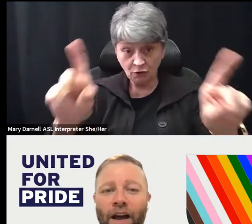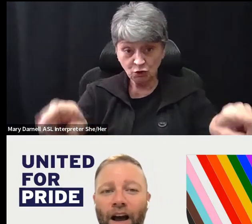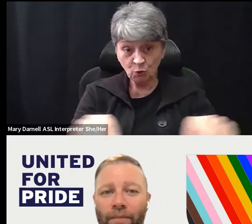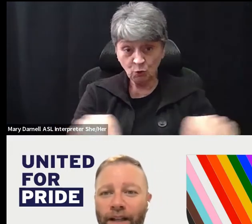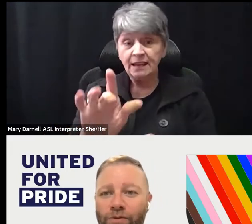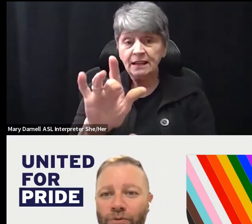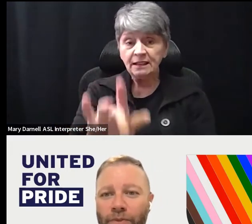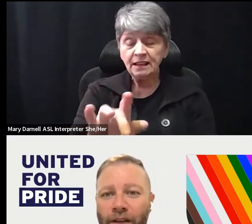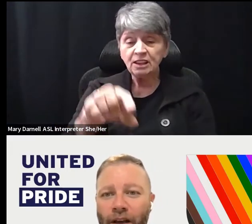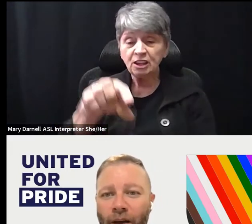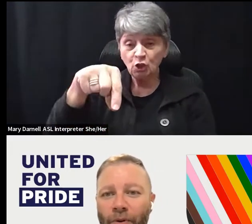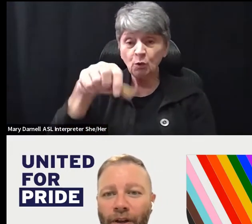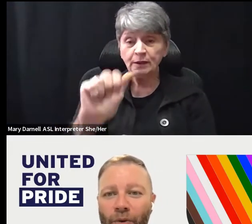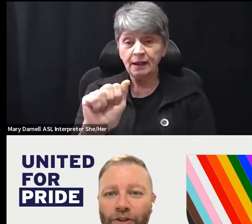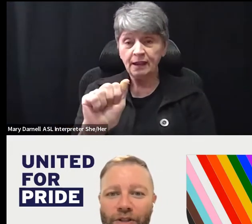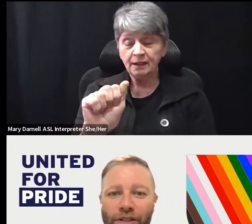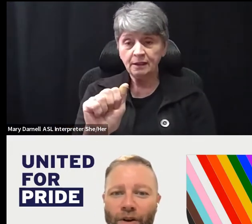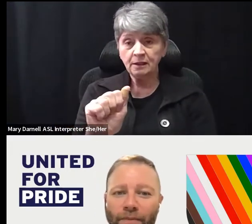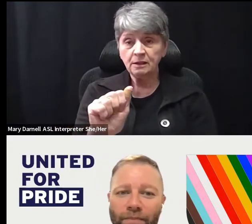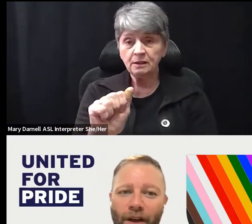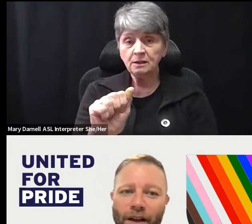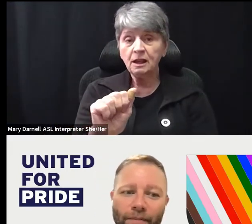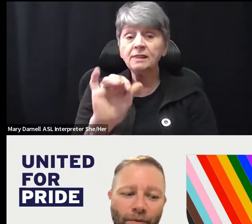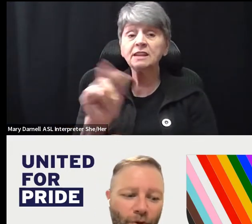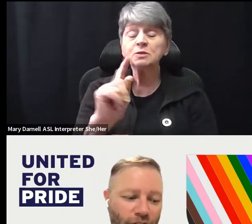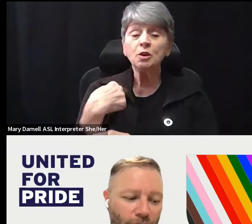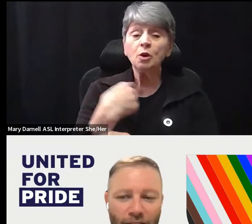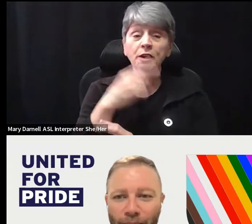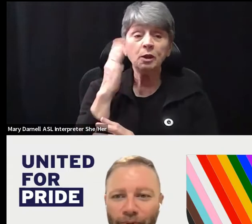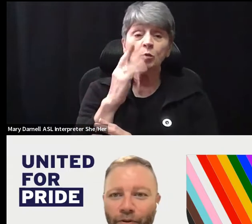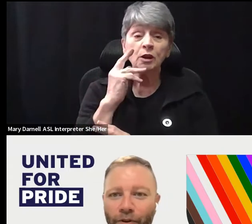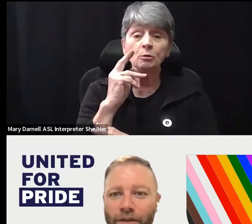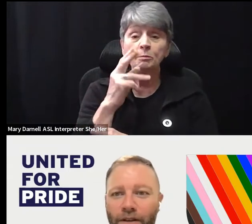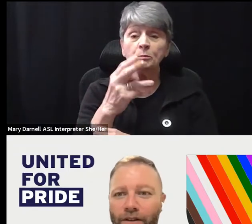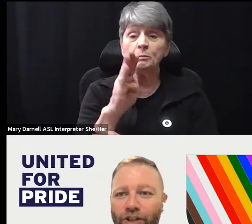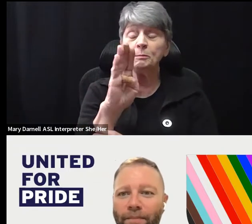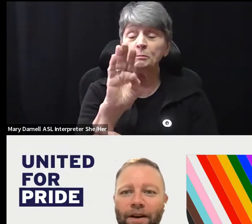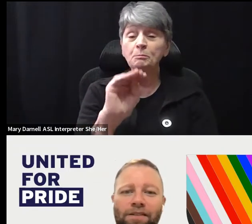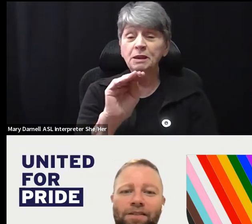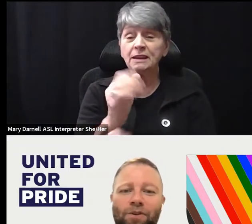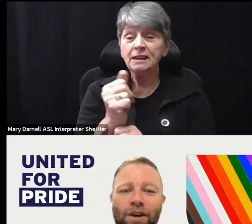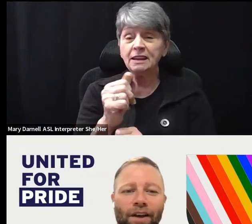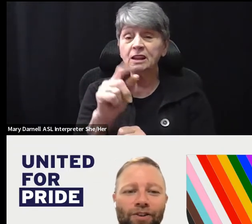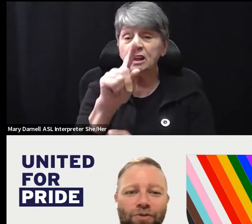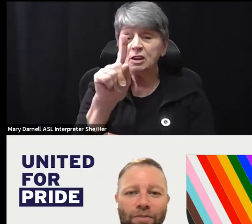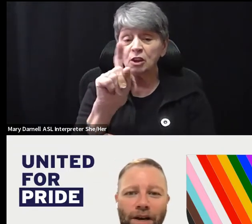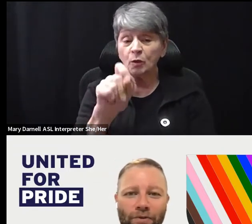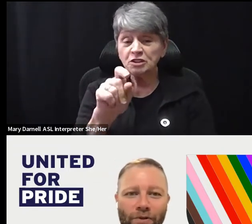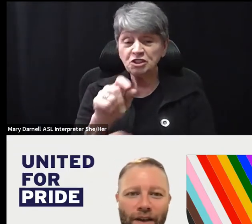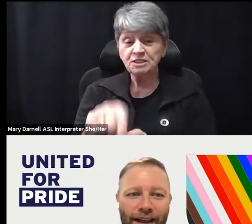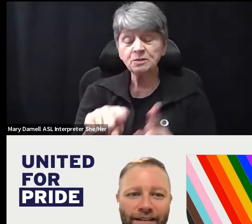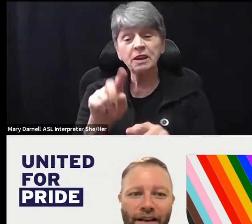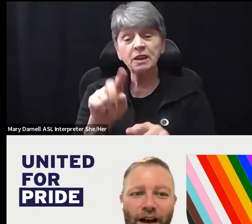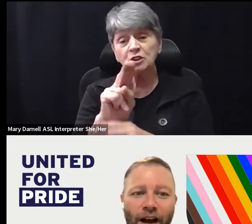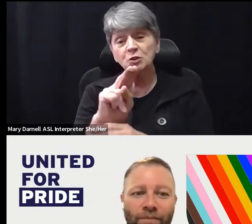button. That's where we'll be pulling questions from. Unfortunately, we can't pull them from the chat box. So just a reminder